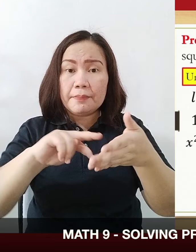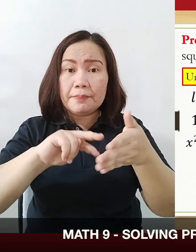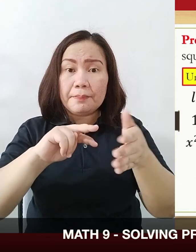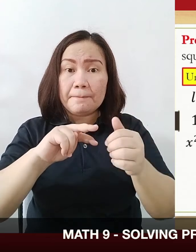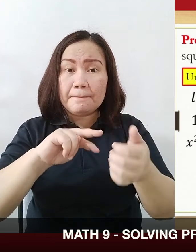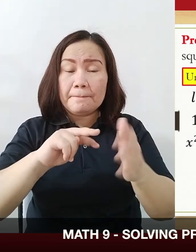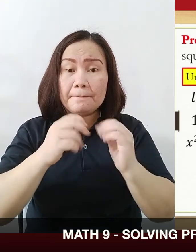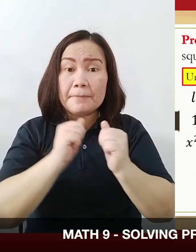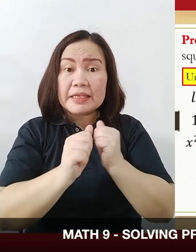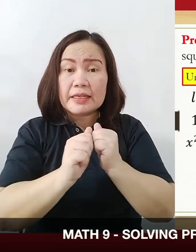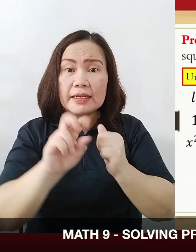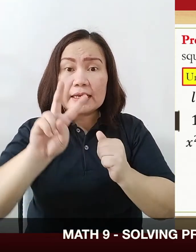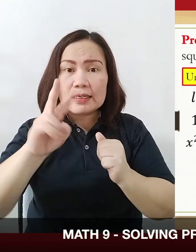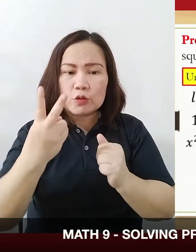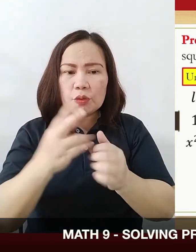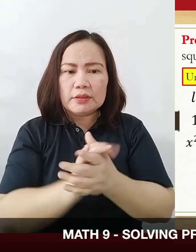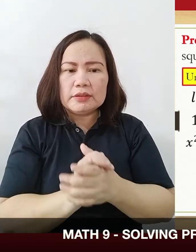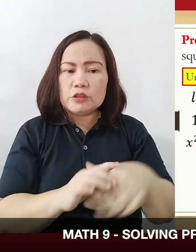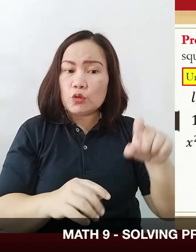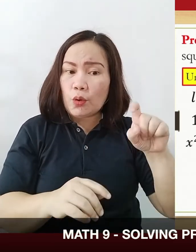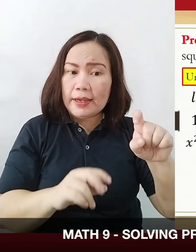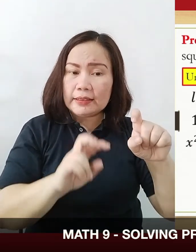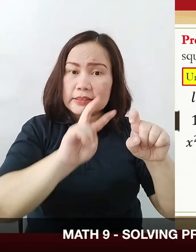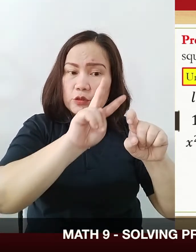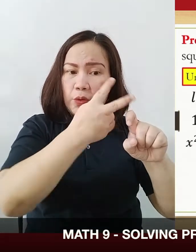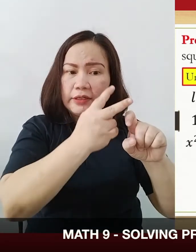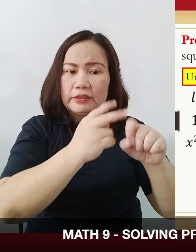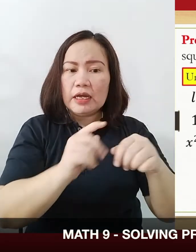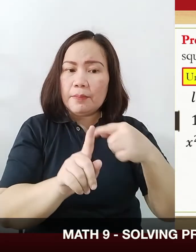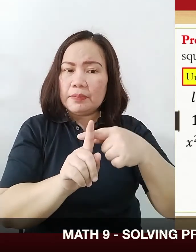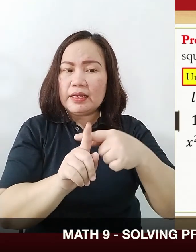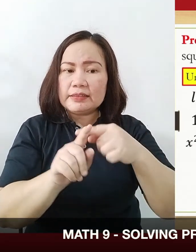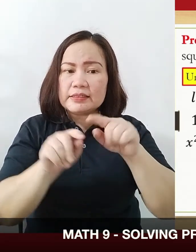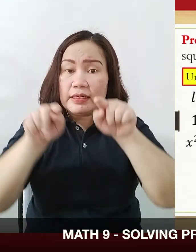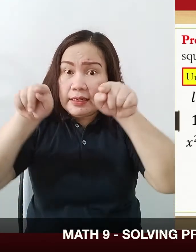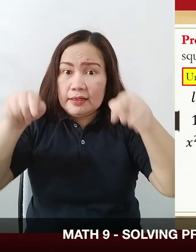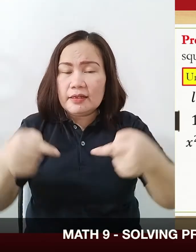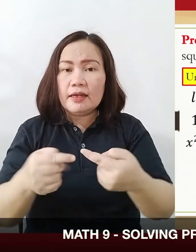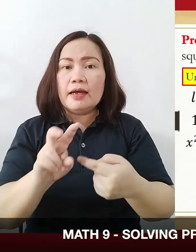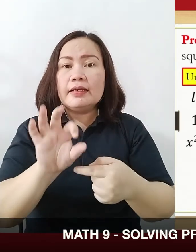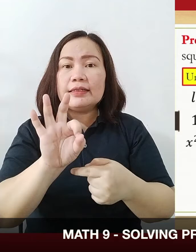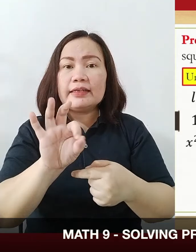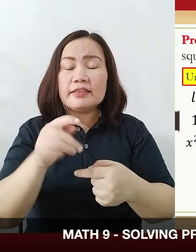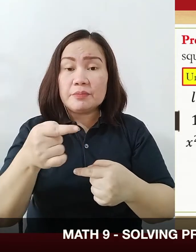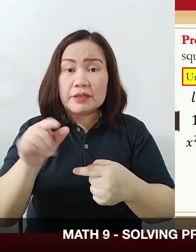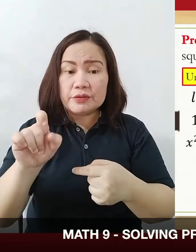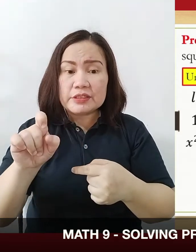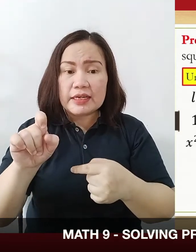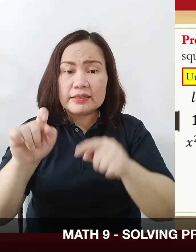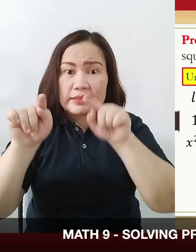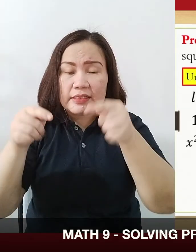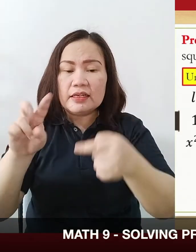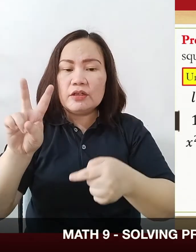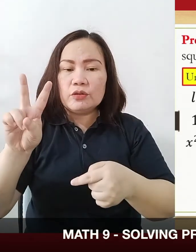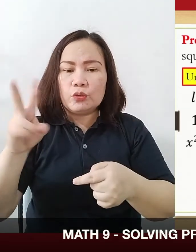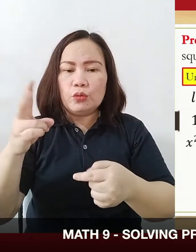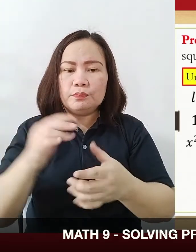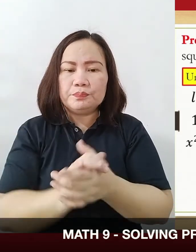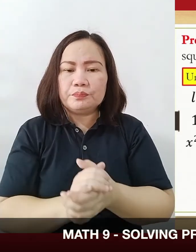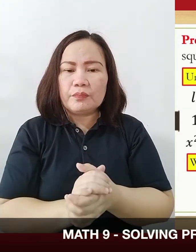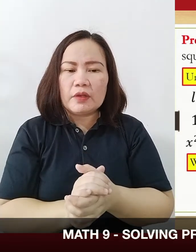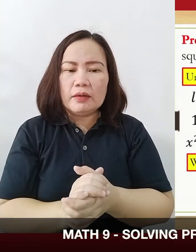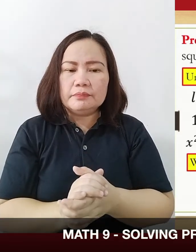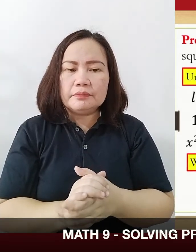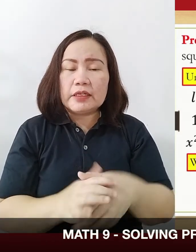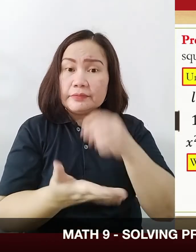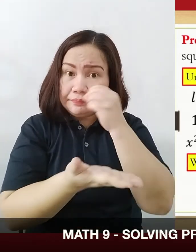x, i-square din natin, and that is the sum of the squares of the two numbers. Now, let